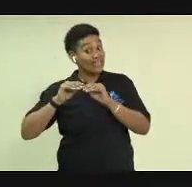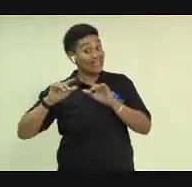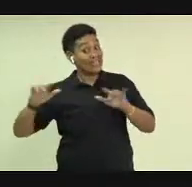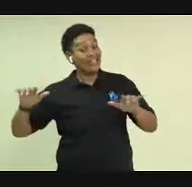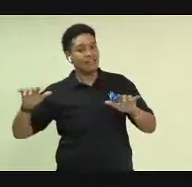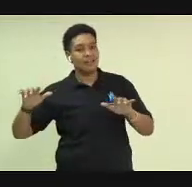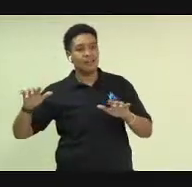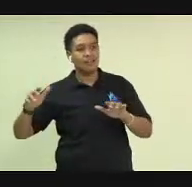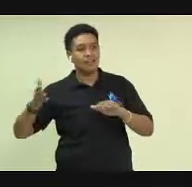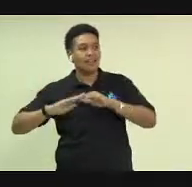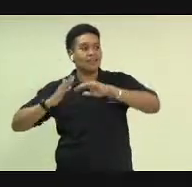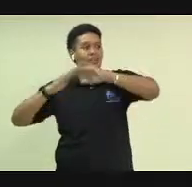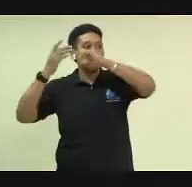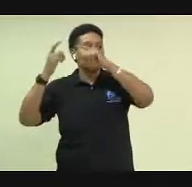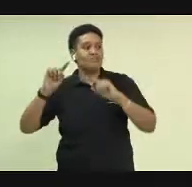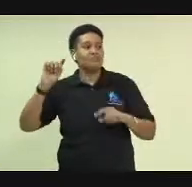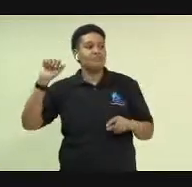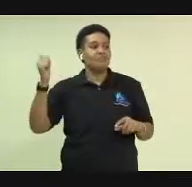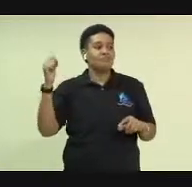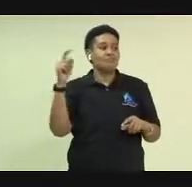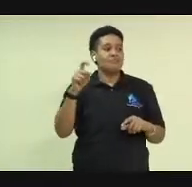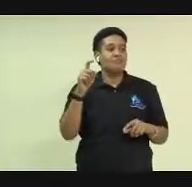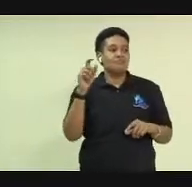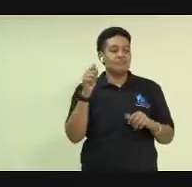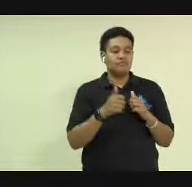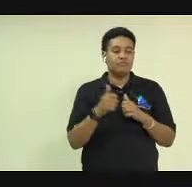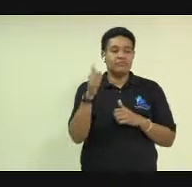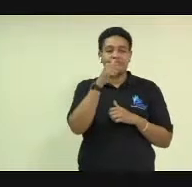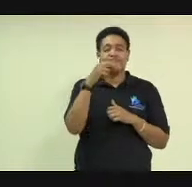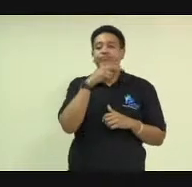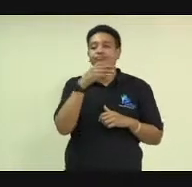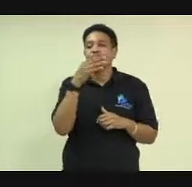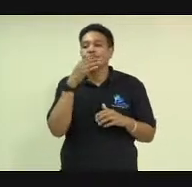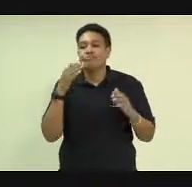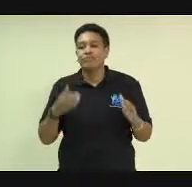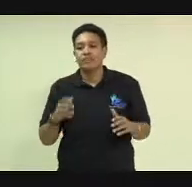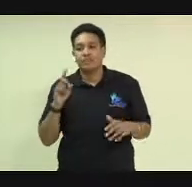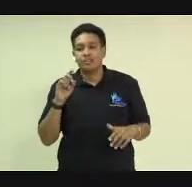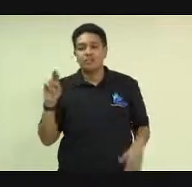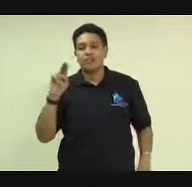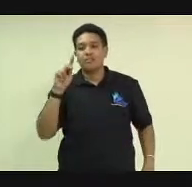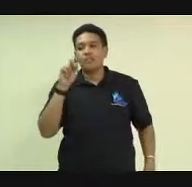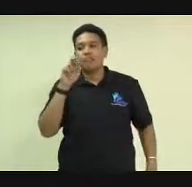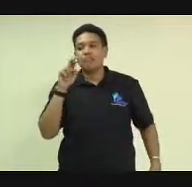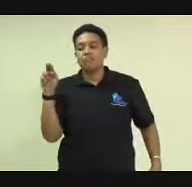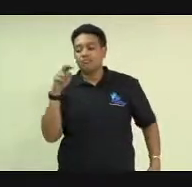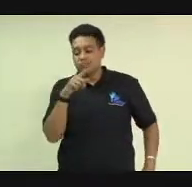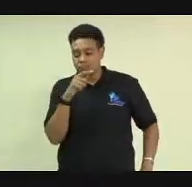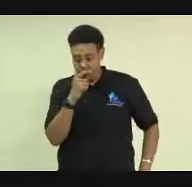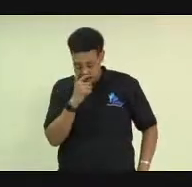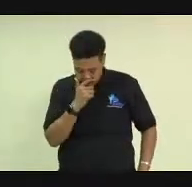other question goes to the chief epidemiologist, Dr. Karen Webster-Carr.